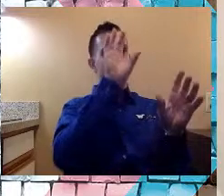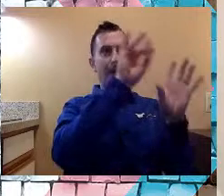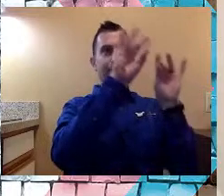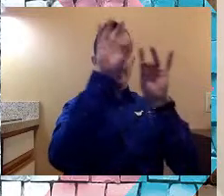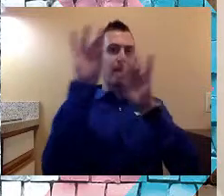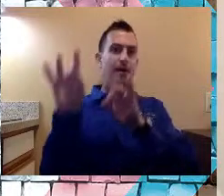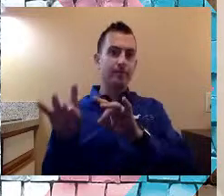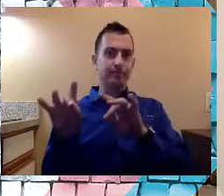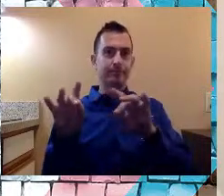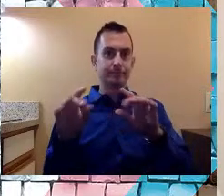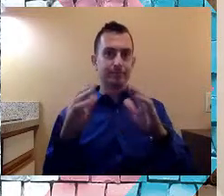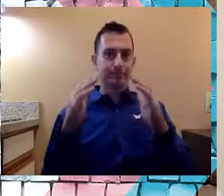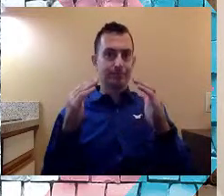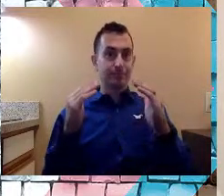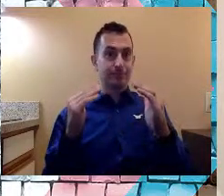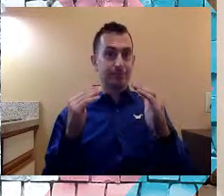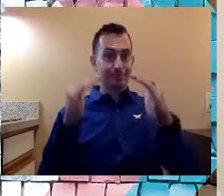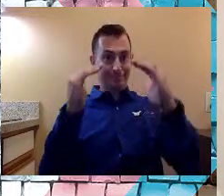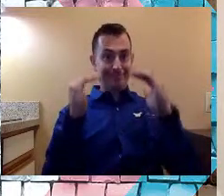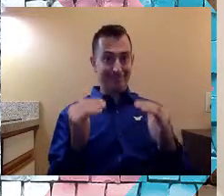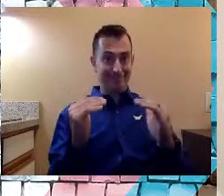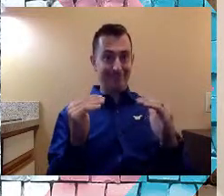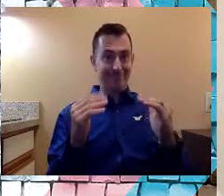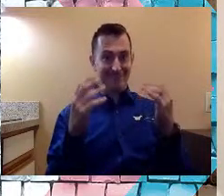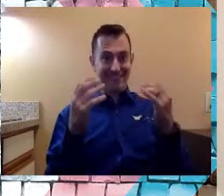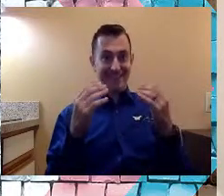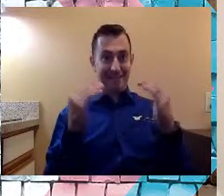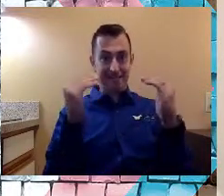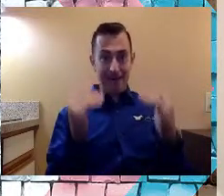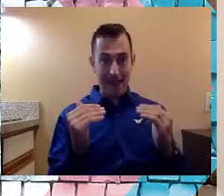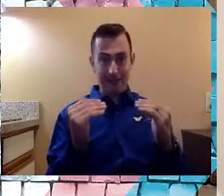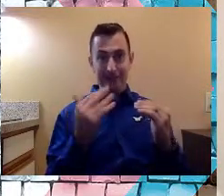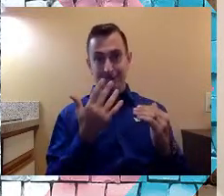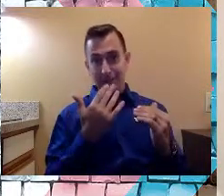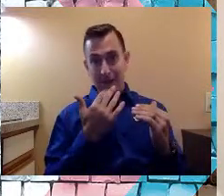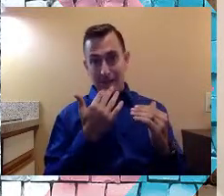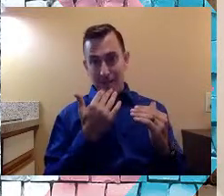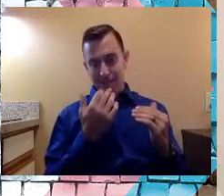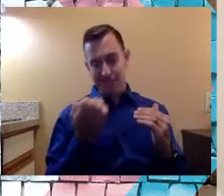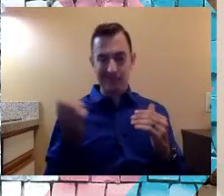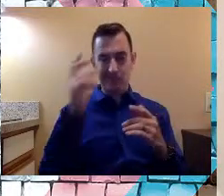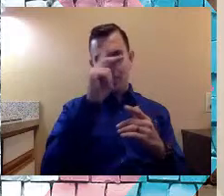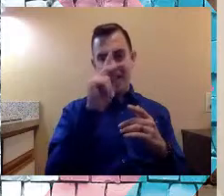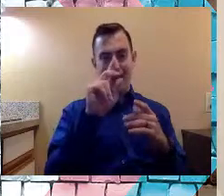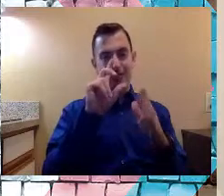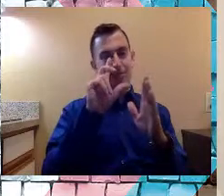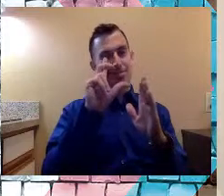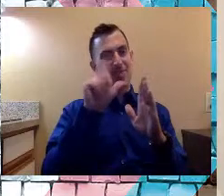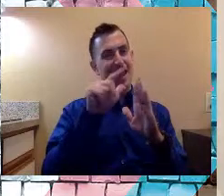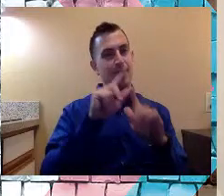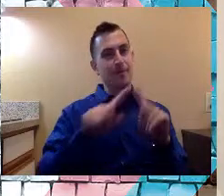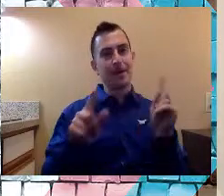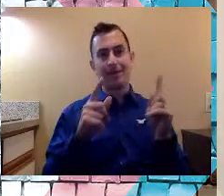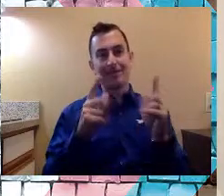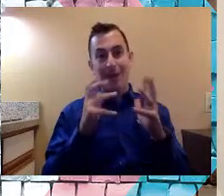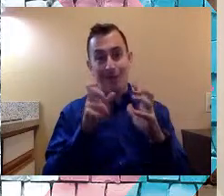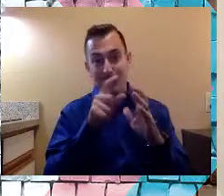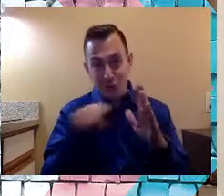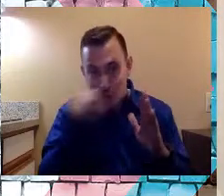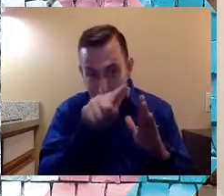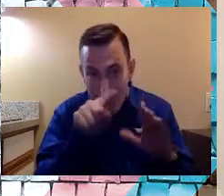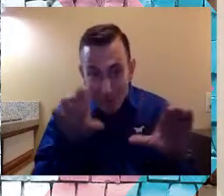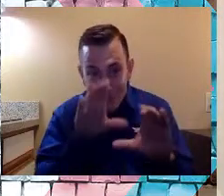skip a little bit. I'm going to skip ahead, and I'm going to go into the next color, and maybe I'll return back to that later and work on it later. So